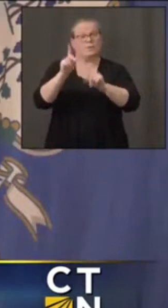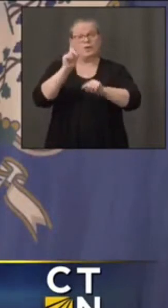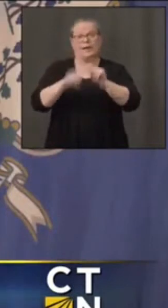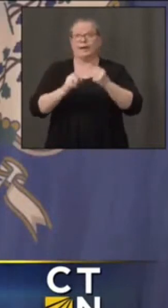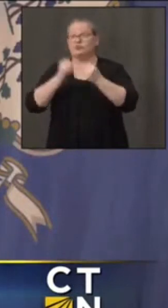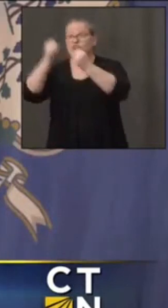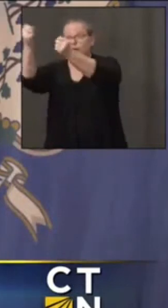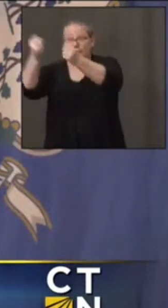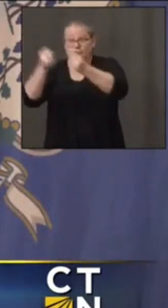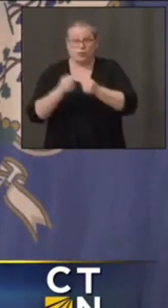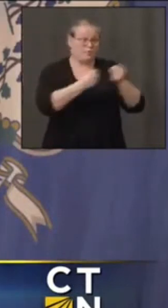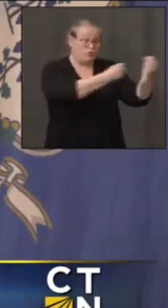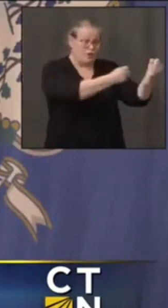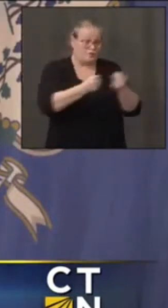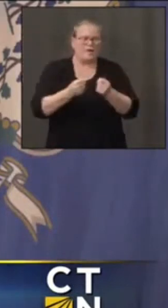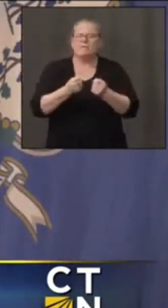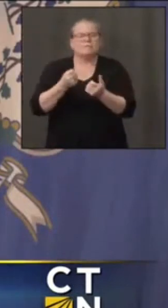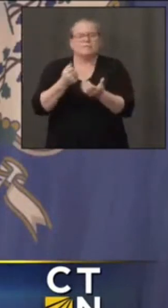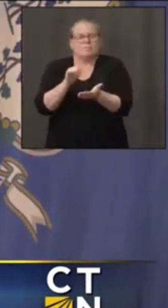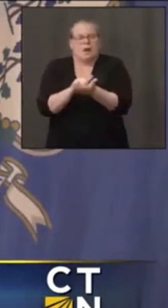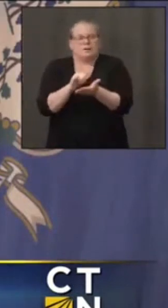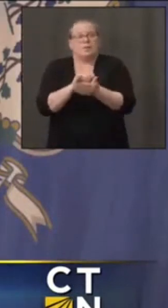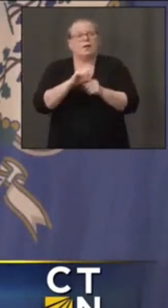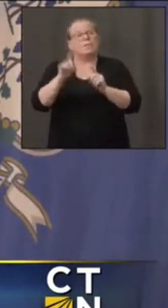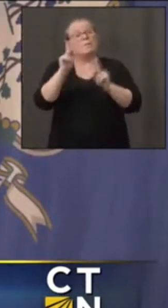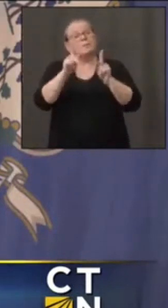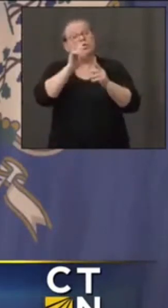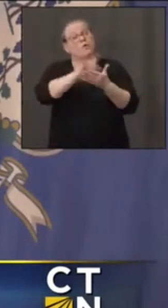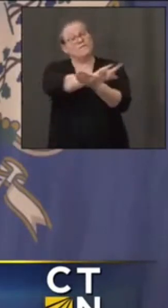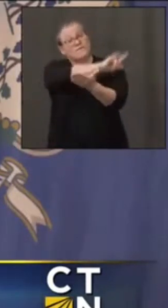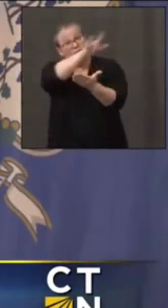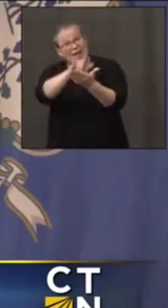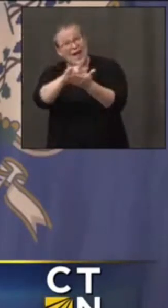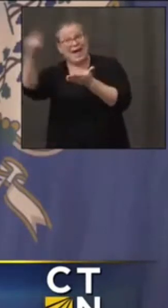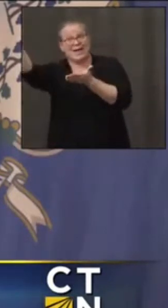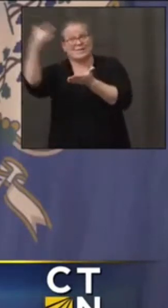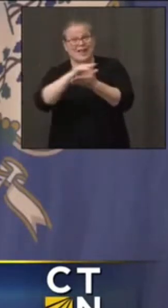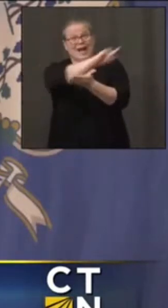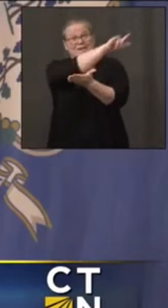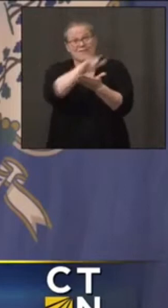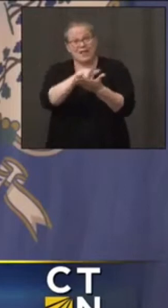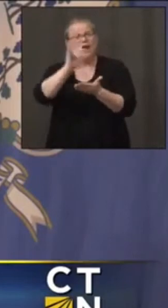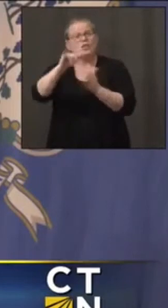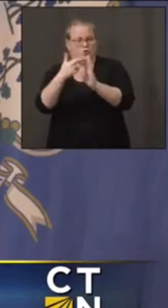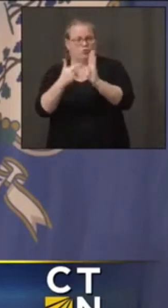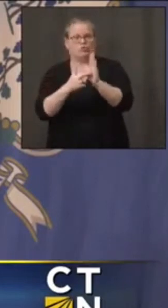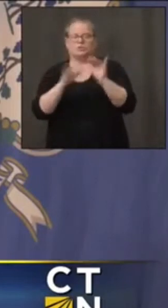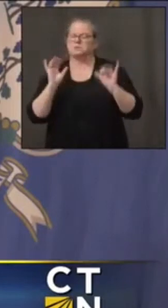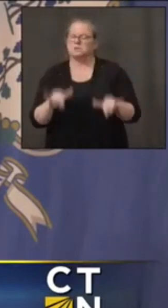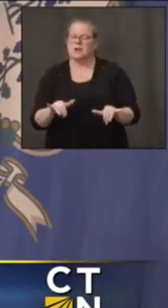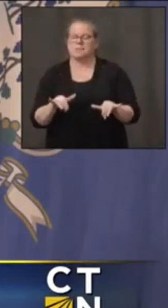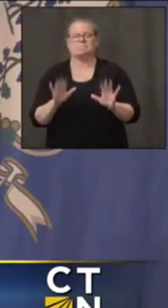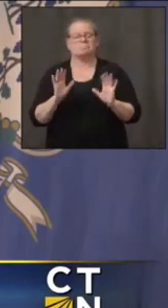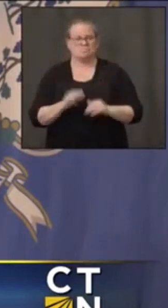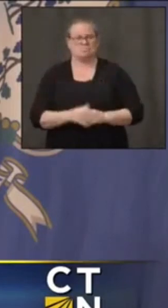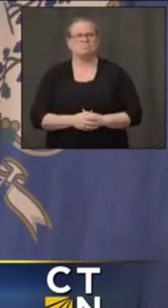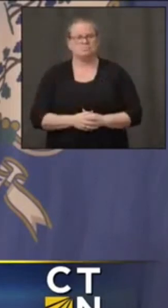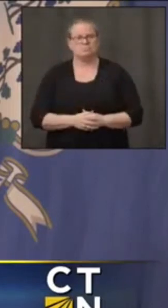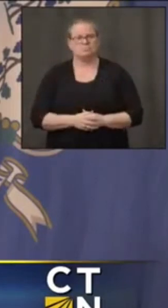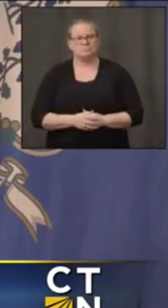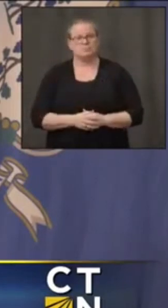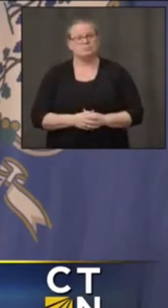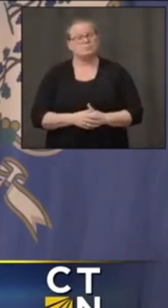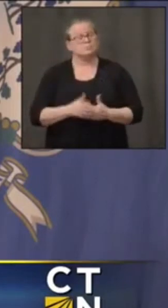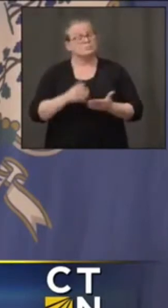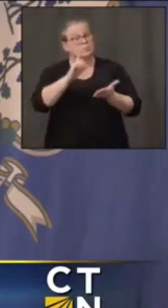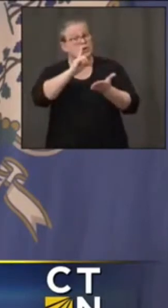flying into our region, those guidance and those quarantine rules stay in place. And is there any talk of maybe using rapid